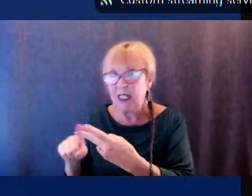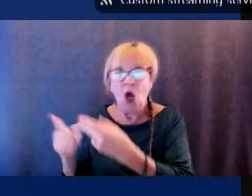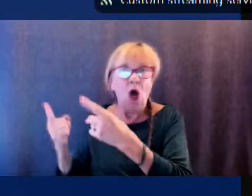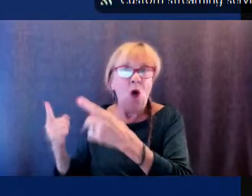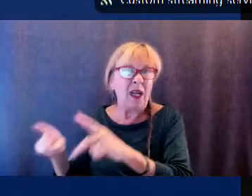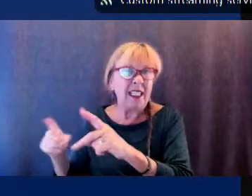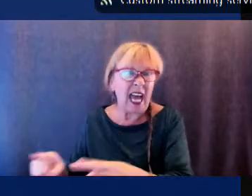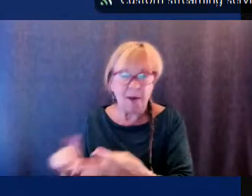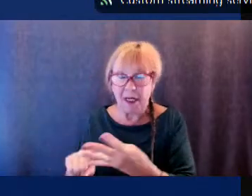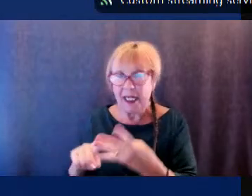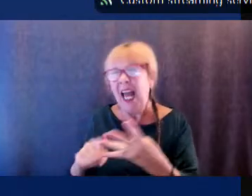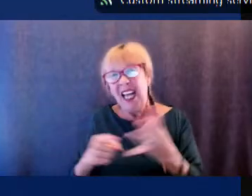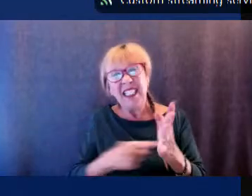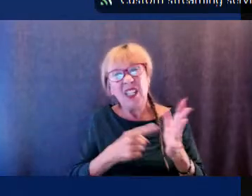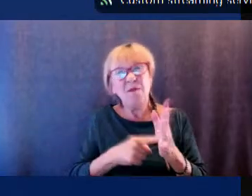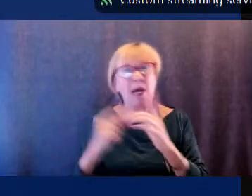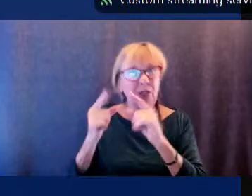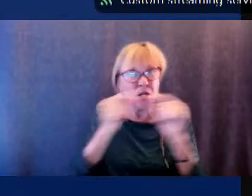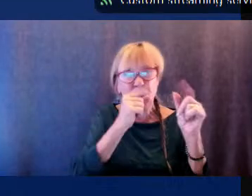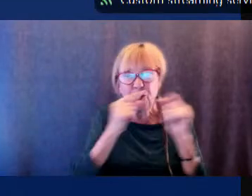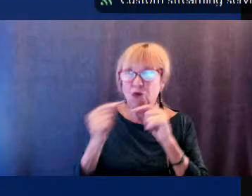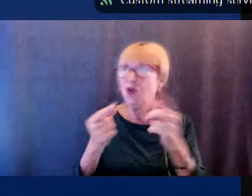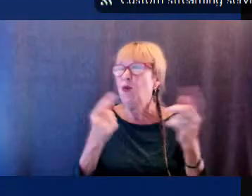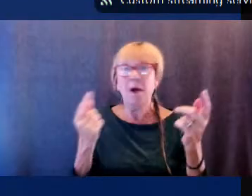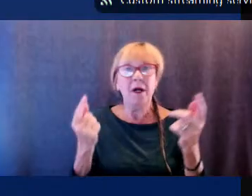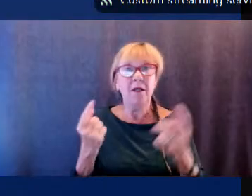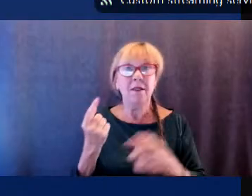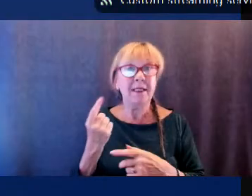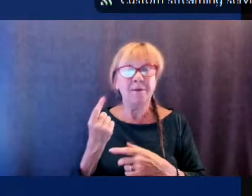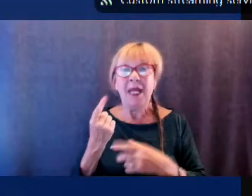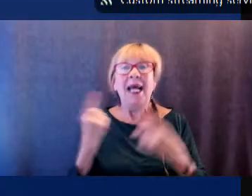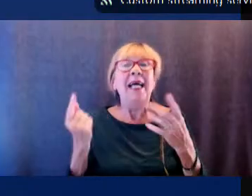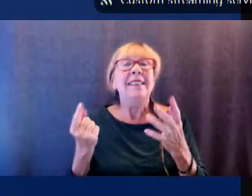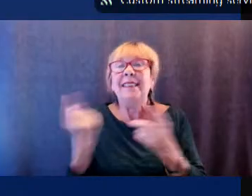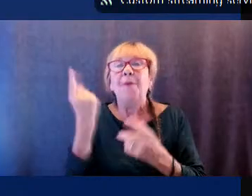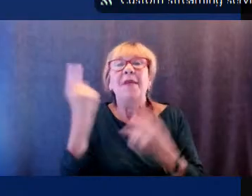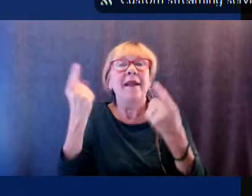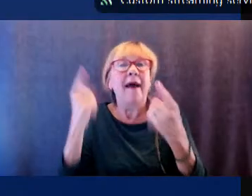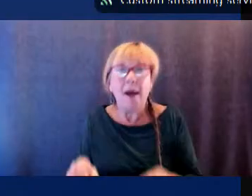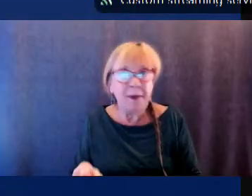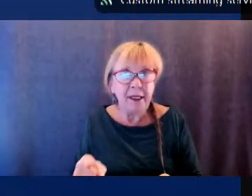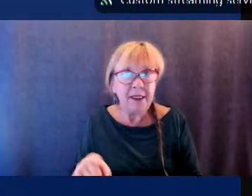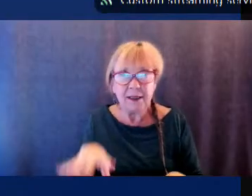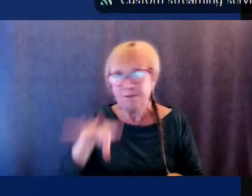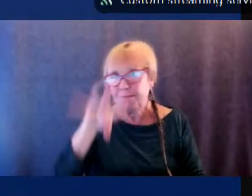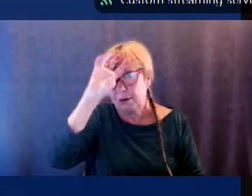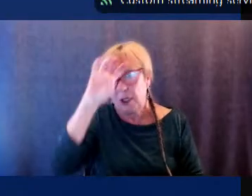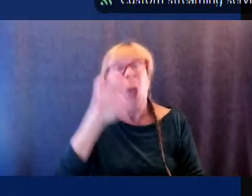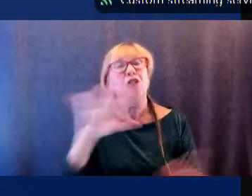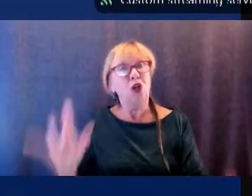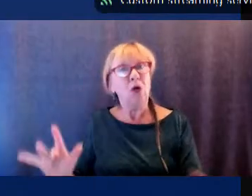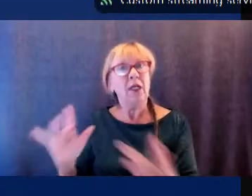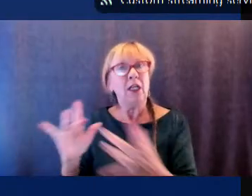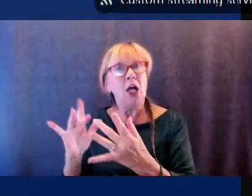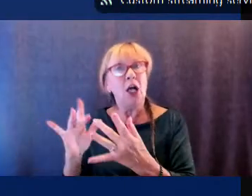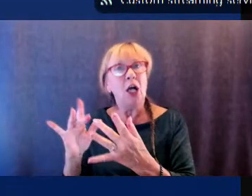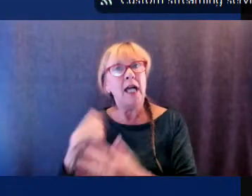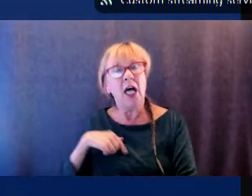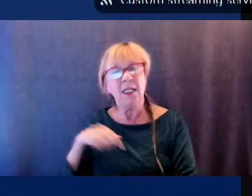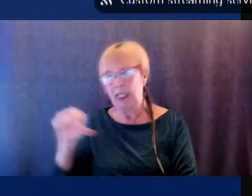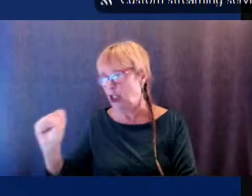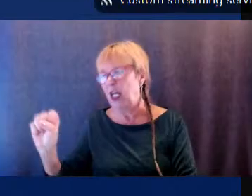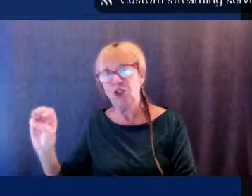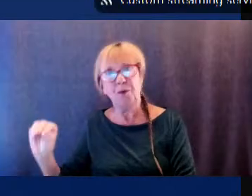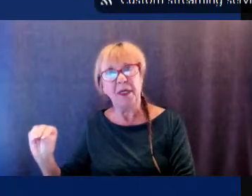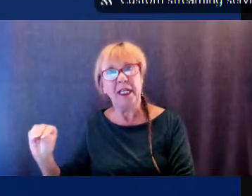on social media or things that happen or people have questions. And really just you can always reach out to us or follow us on those pages. But if